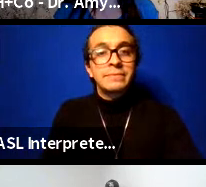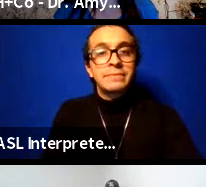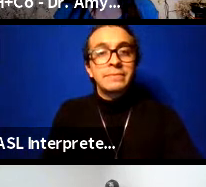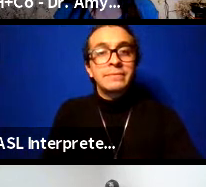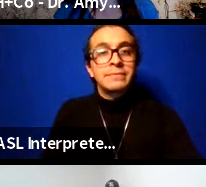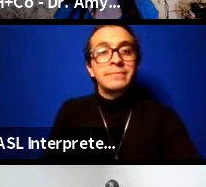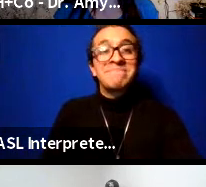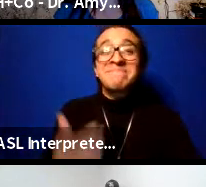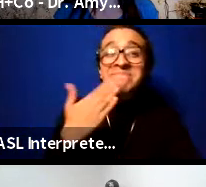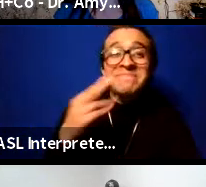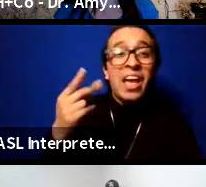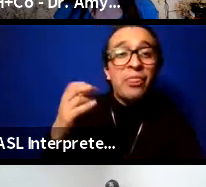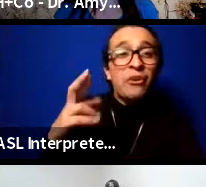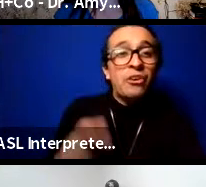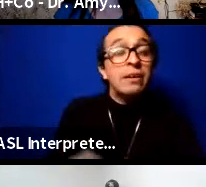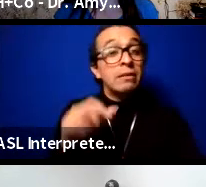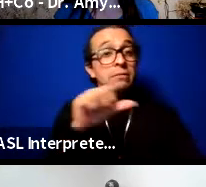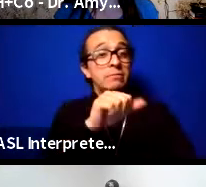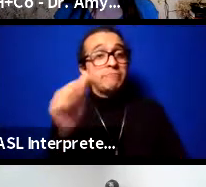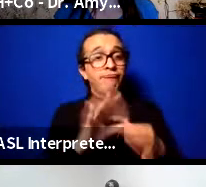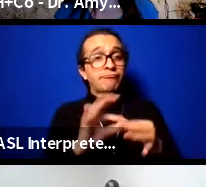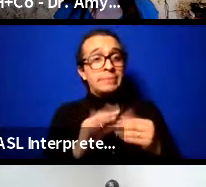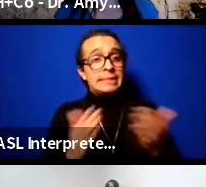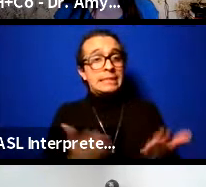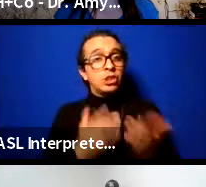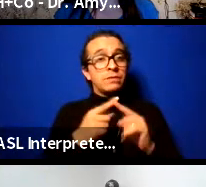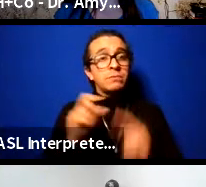Thank you, Heather. Any comments here in the Zoom?